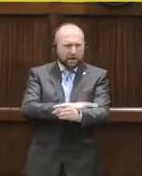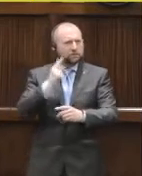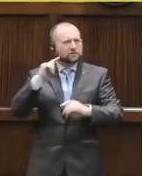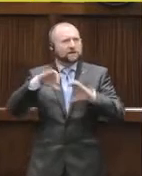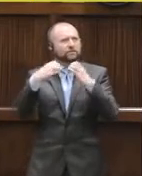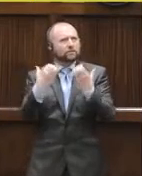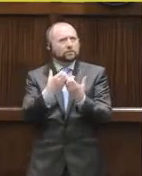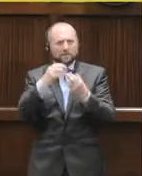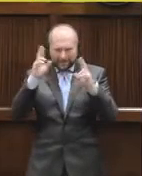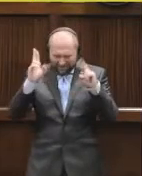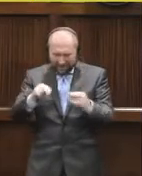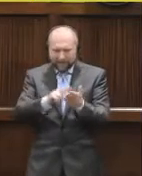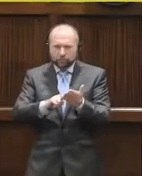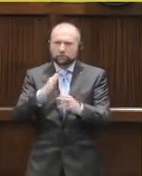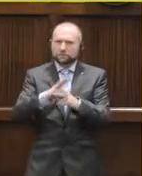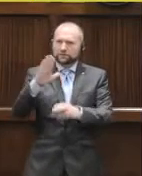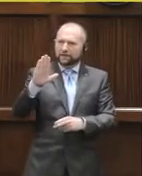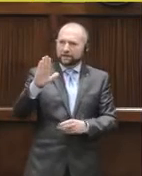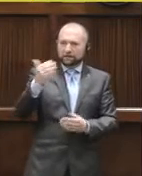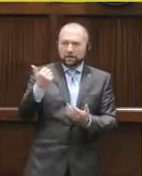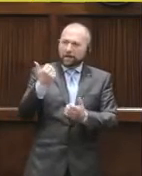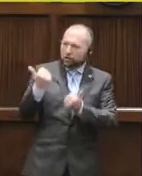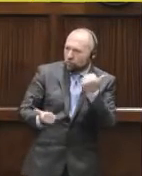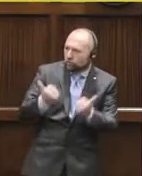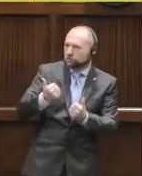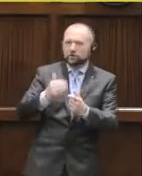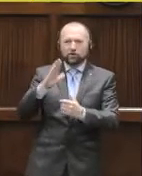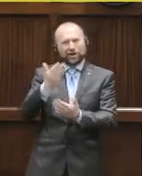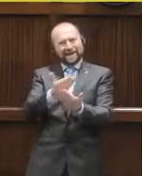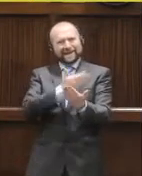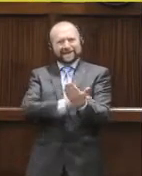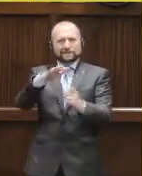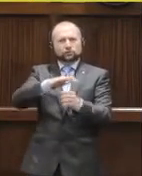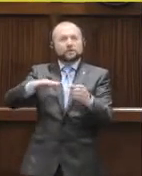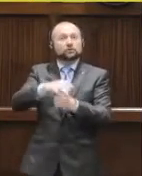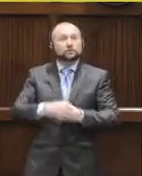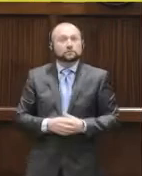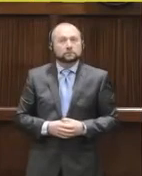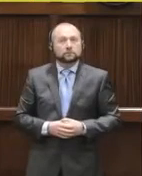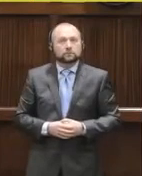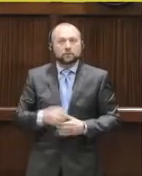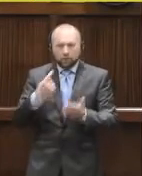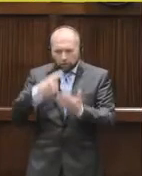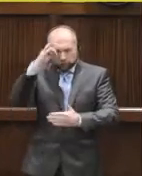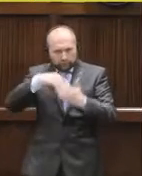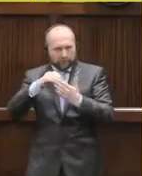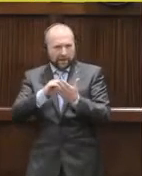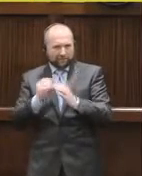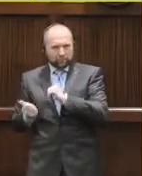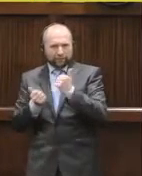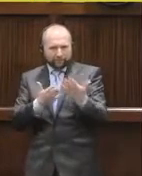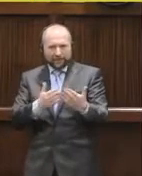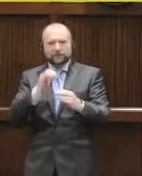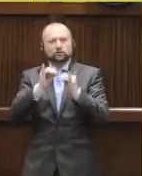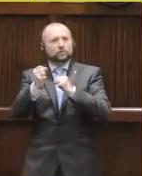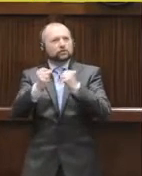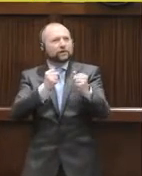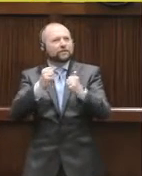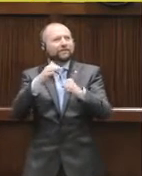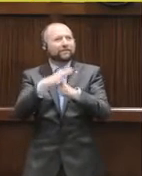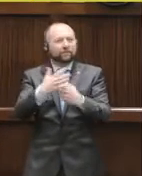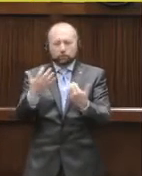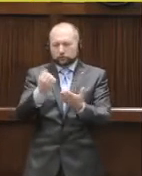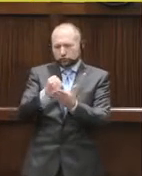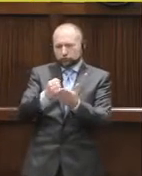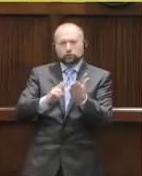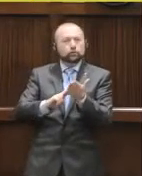in legal proceedings. It will also require the state to provide interpreting services for students who use Irish Sign